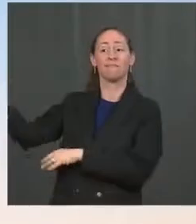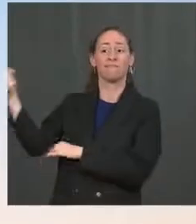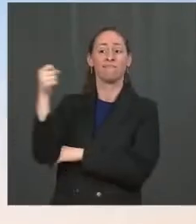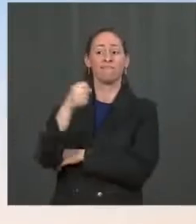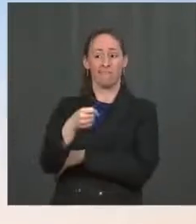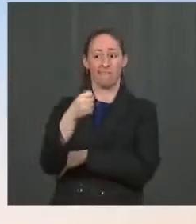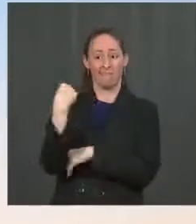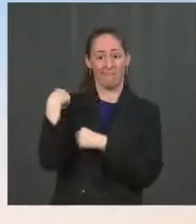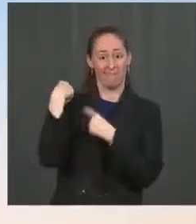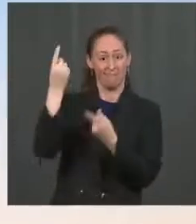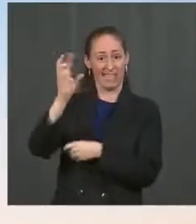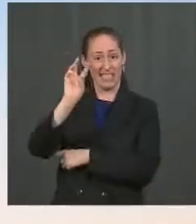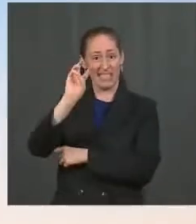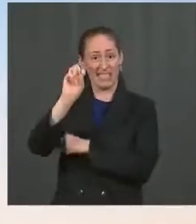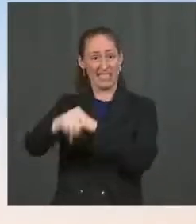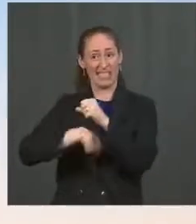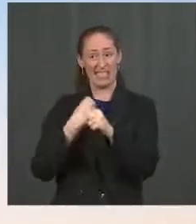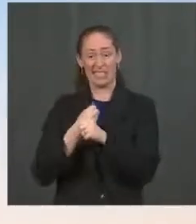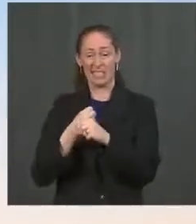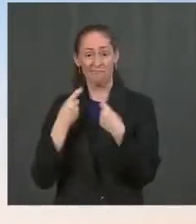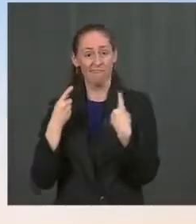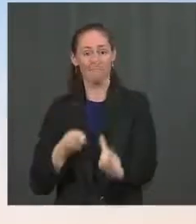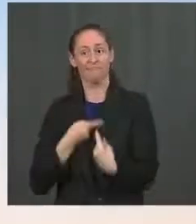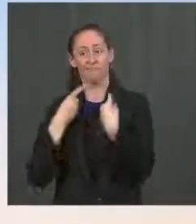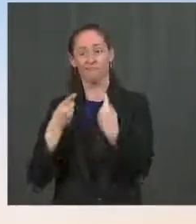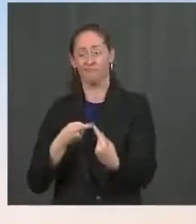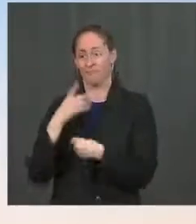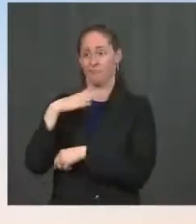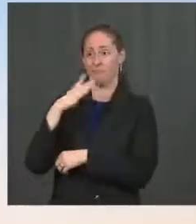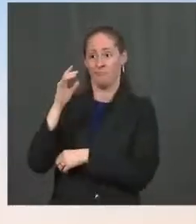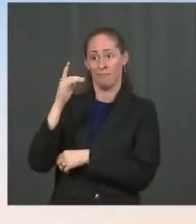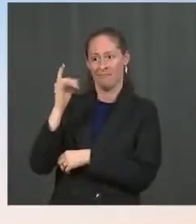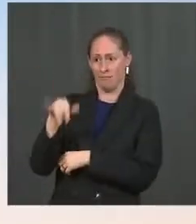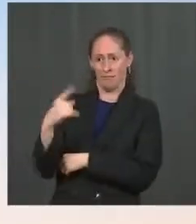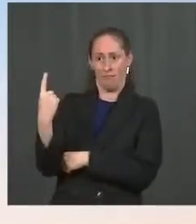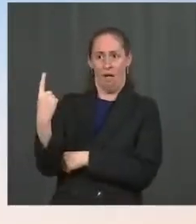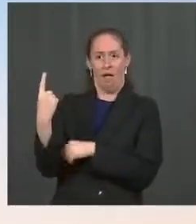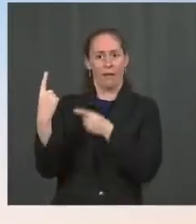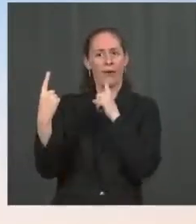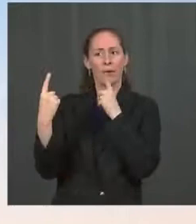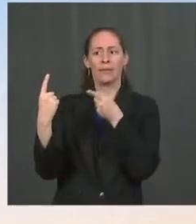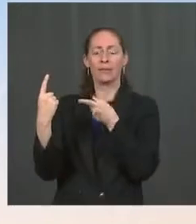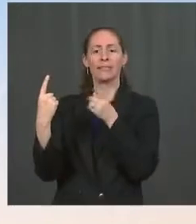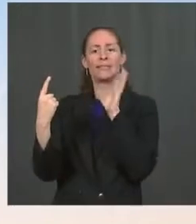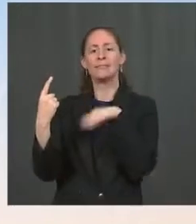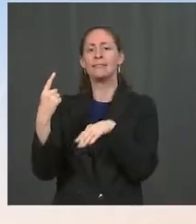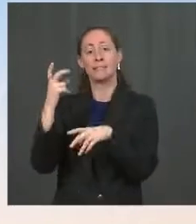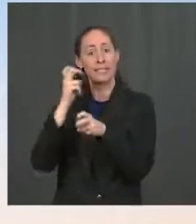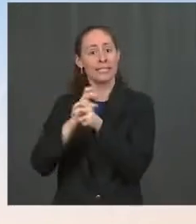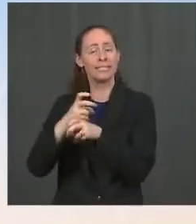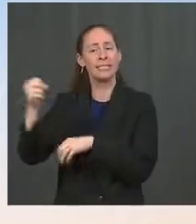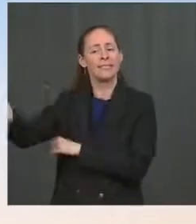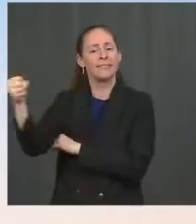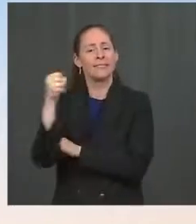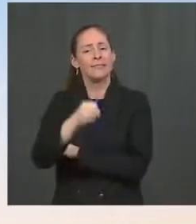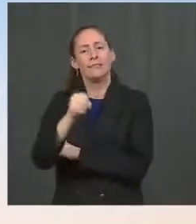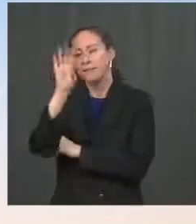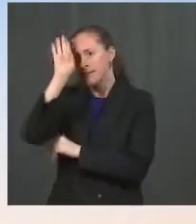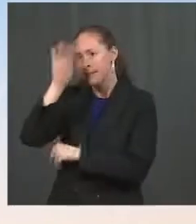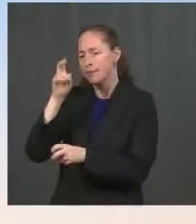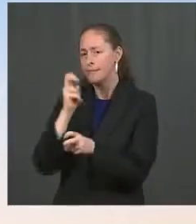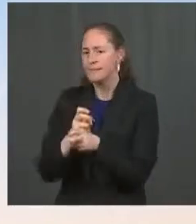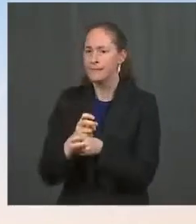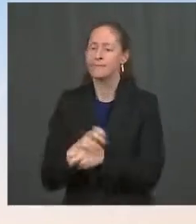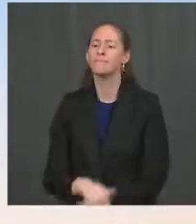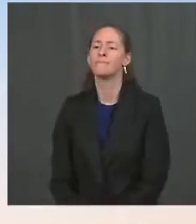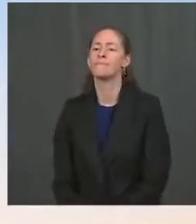years, and only one confirmed director in its entire history. We knew it would be challenging. Obviously, he has exemplary credentials. He's someone the president has a